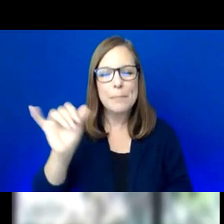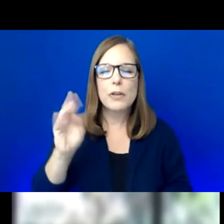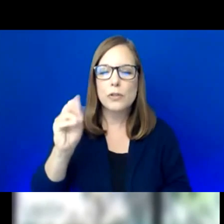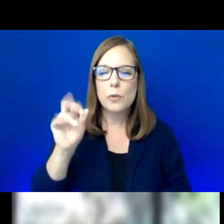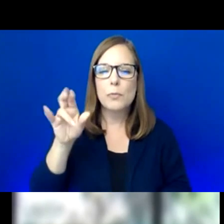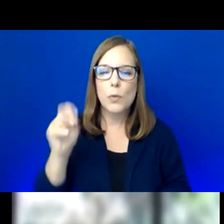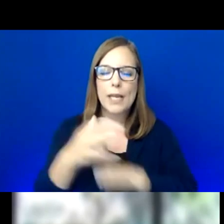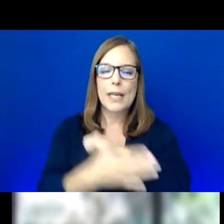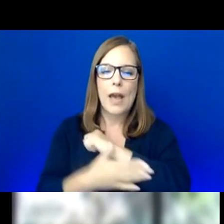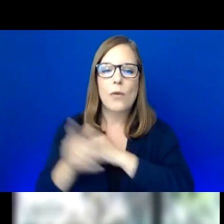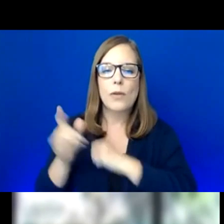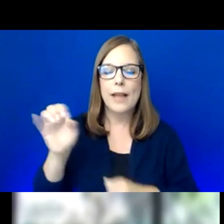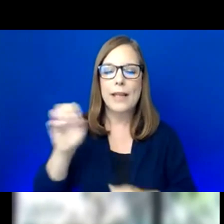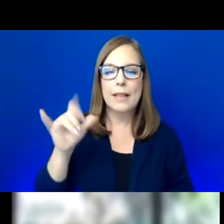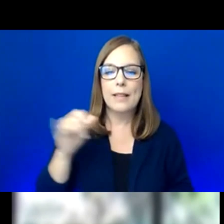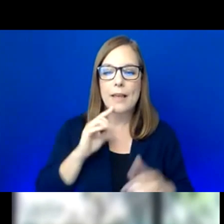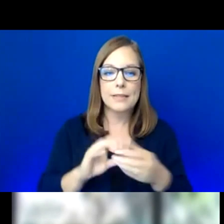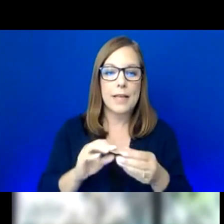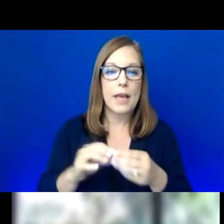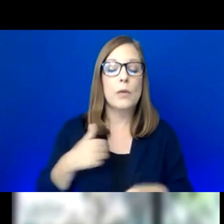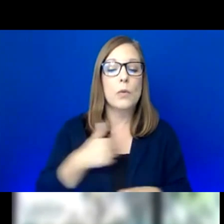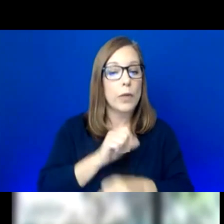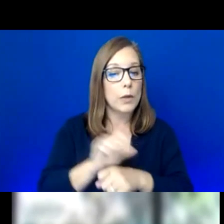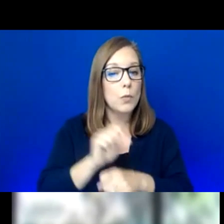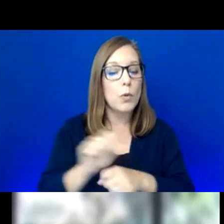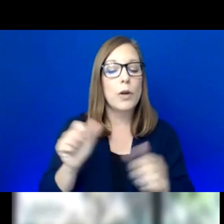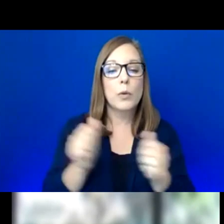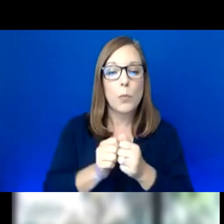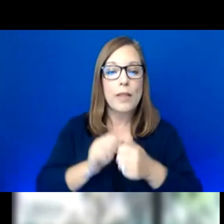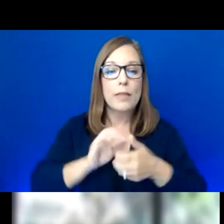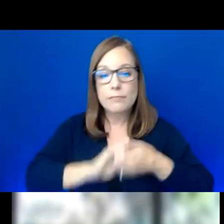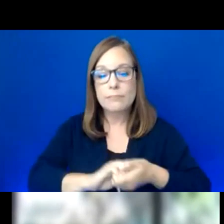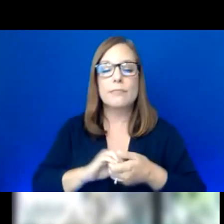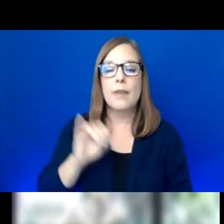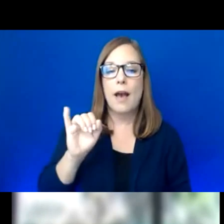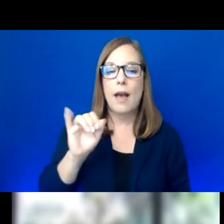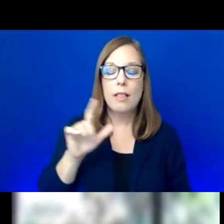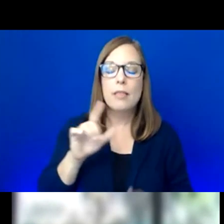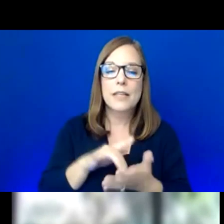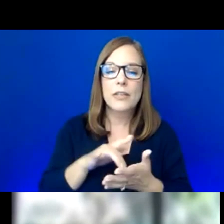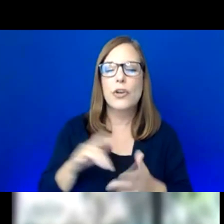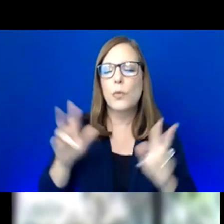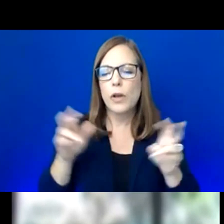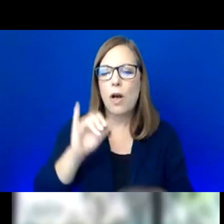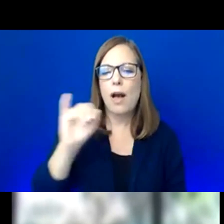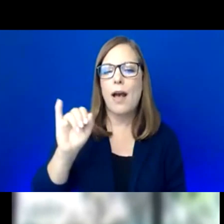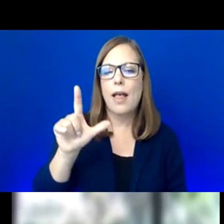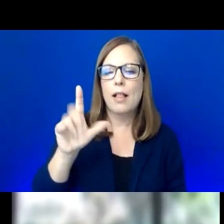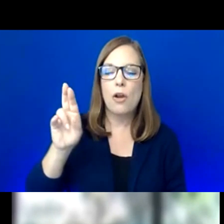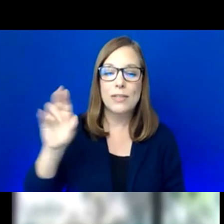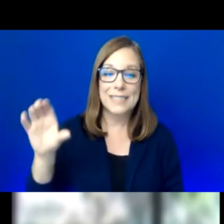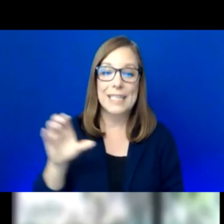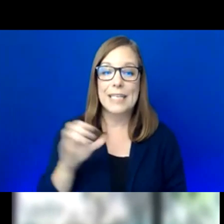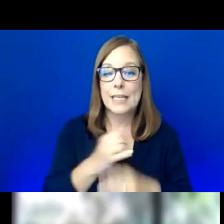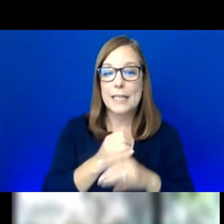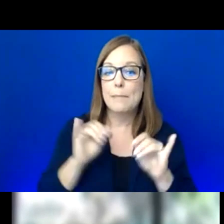an ADRC, we do work hand in hand with our Independent Living Resource Center, also known as ILRC. We